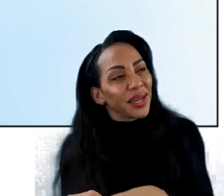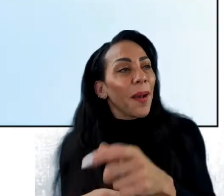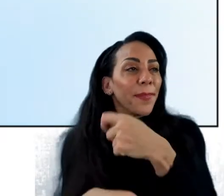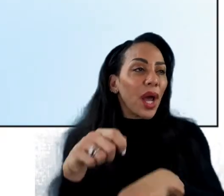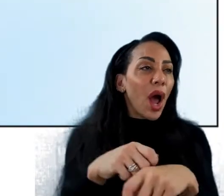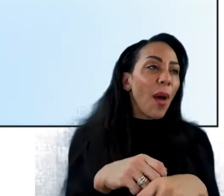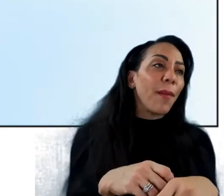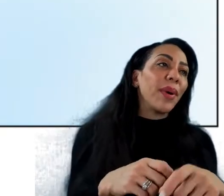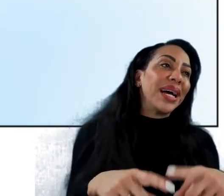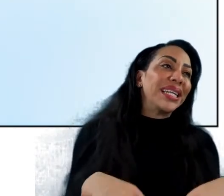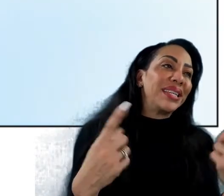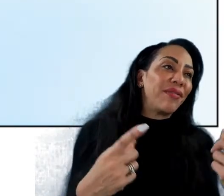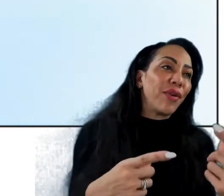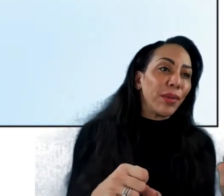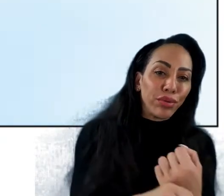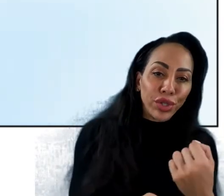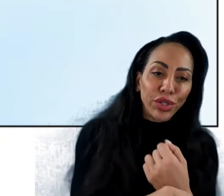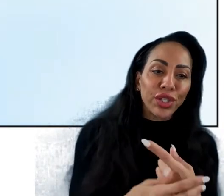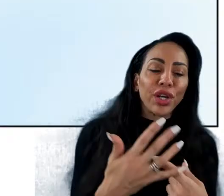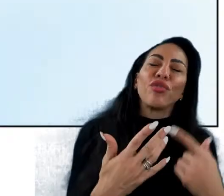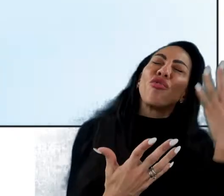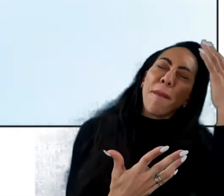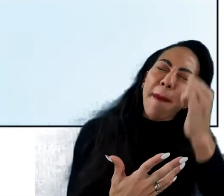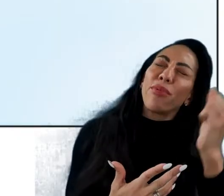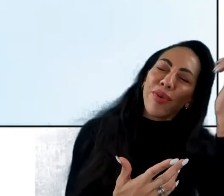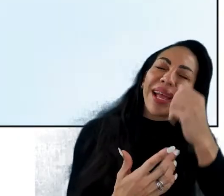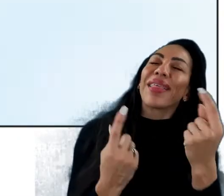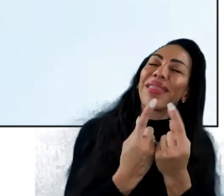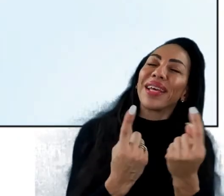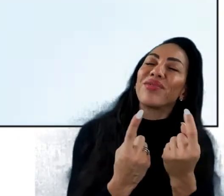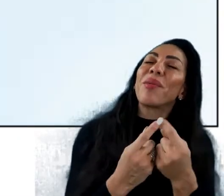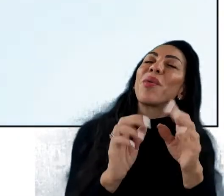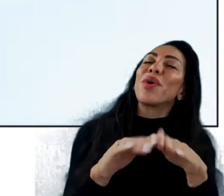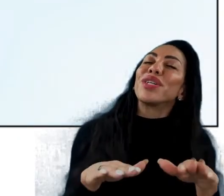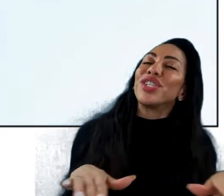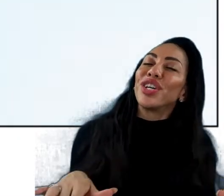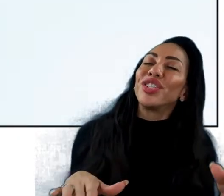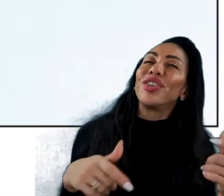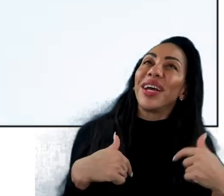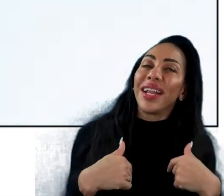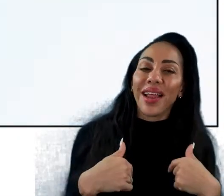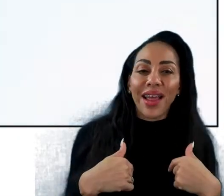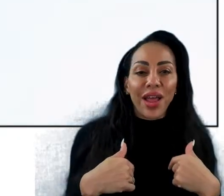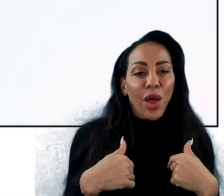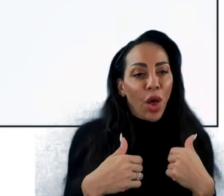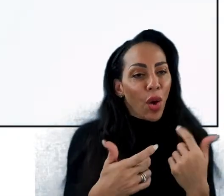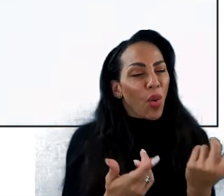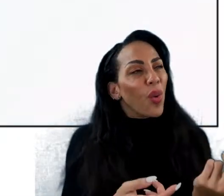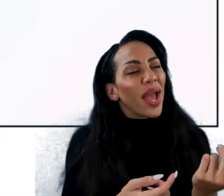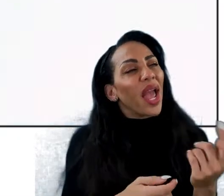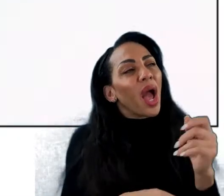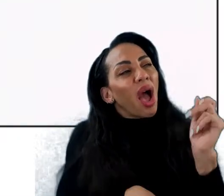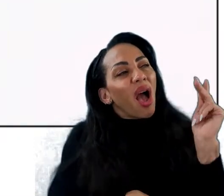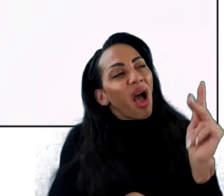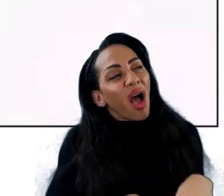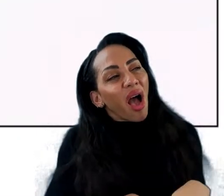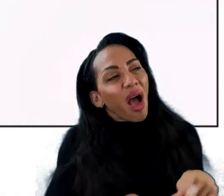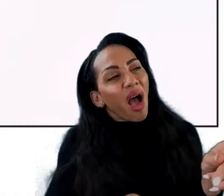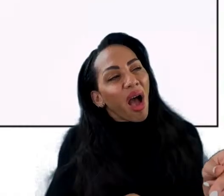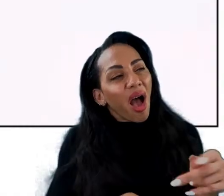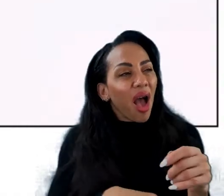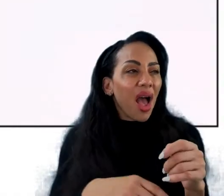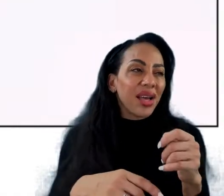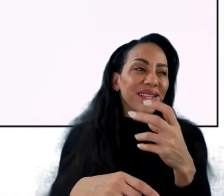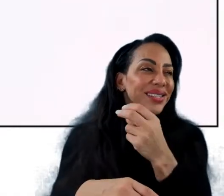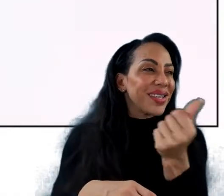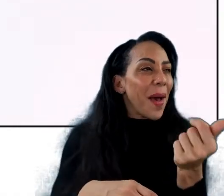stuff we had from childhood and all these kind of things. We just kept coming back to how a few weird and wacky synths that had inspired us to build things.